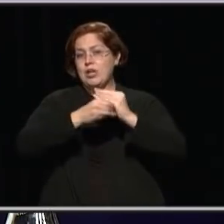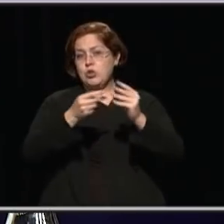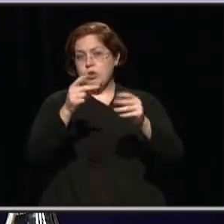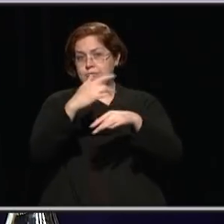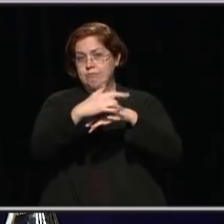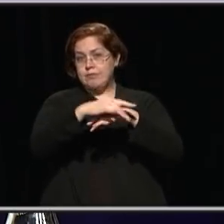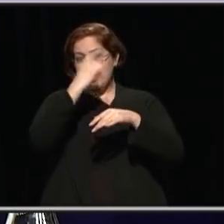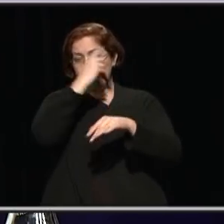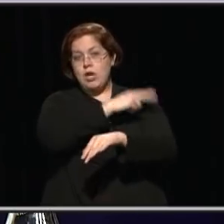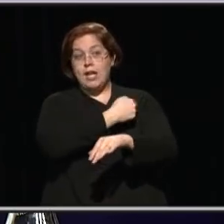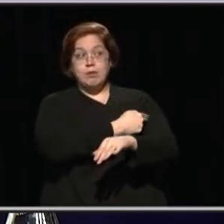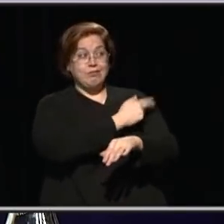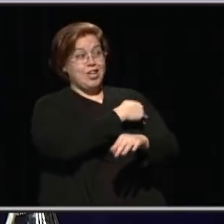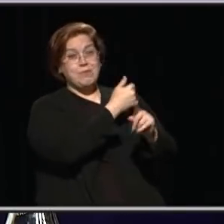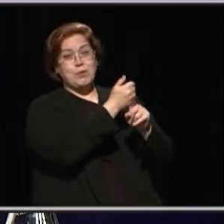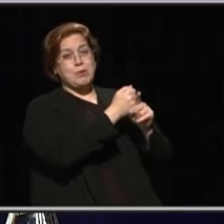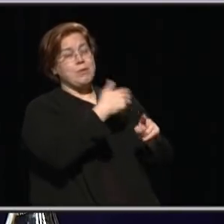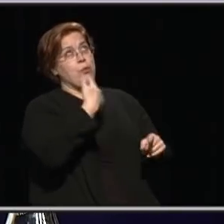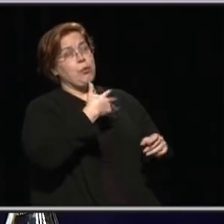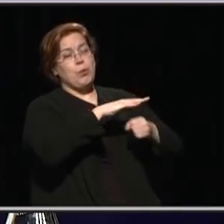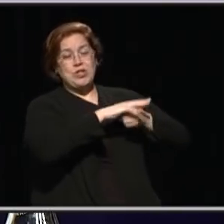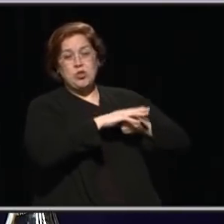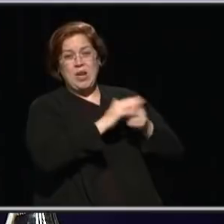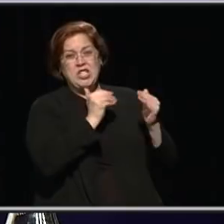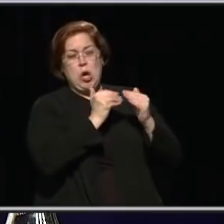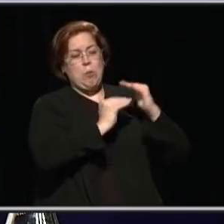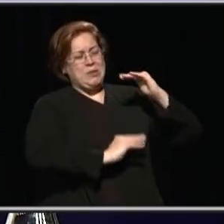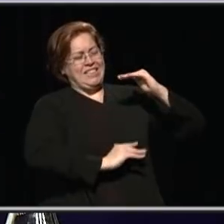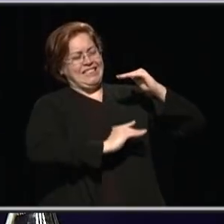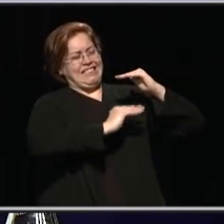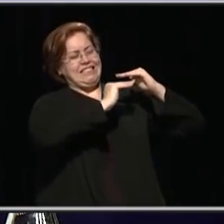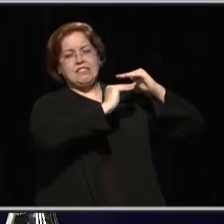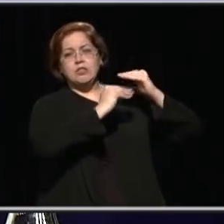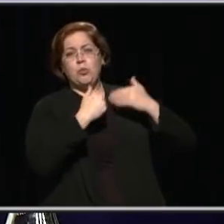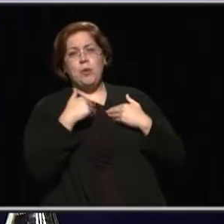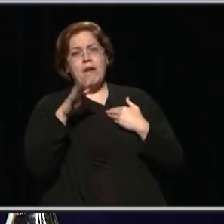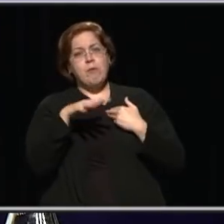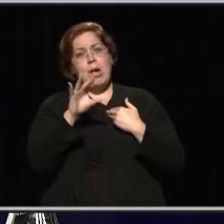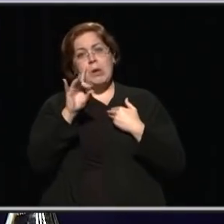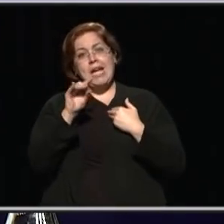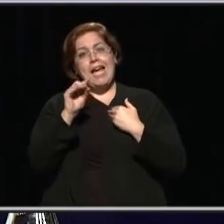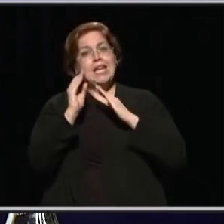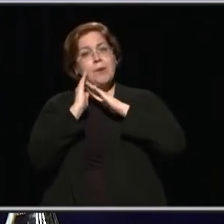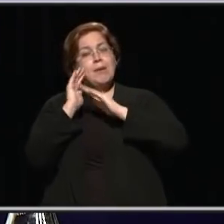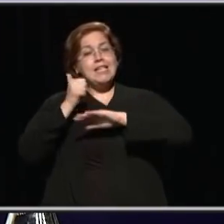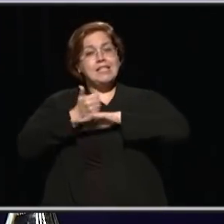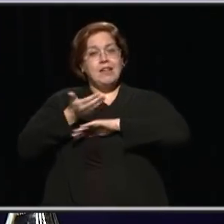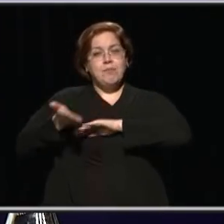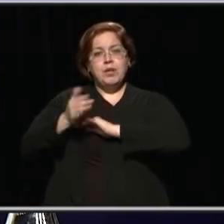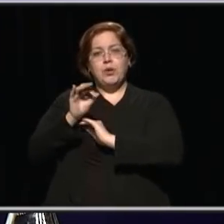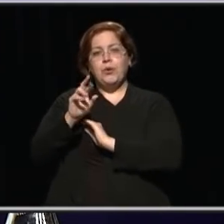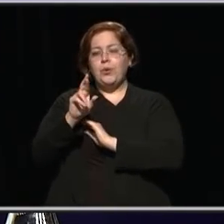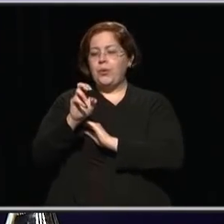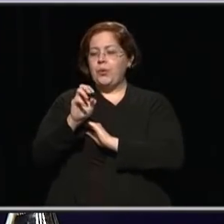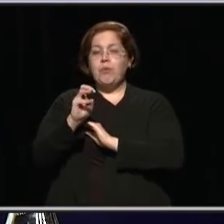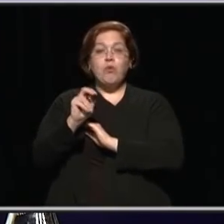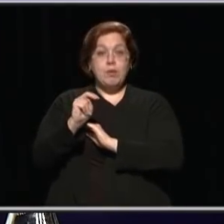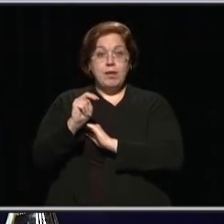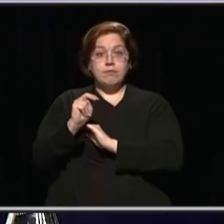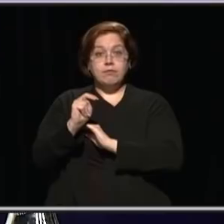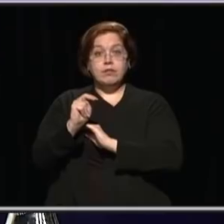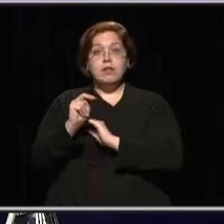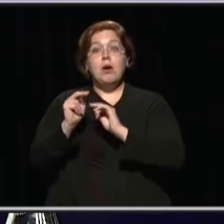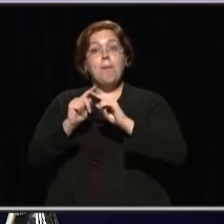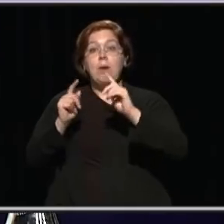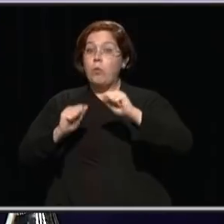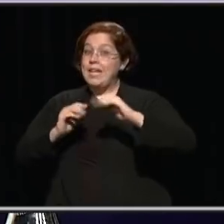has been stressed out or close to being stressed out. We have about 80 beds that are set up at Freeman, but capacity to